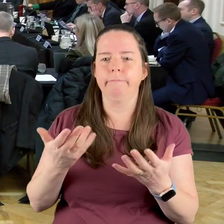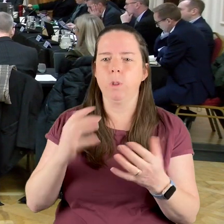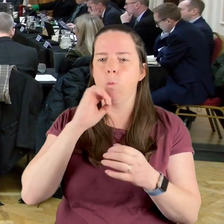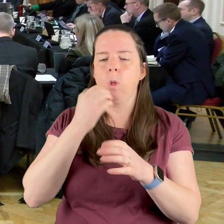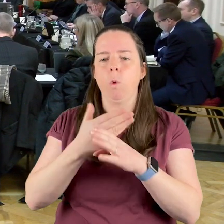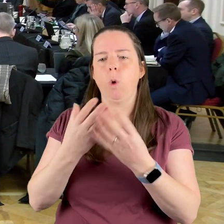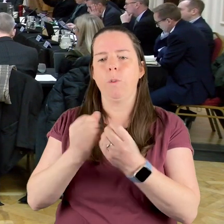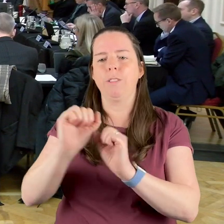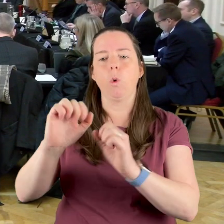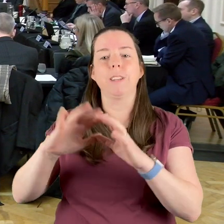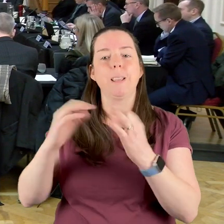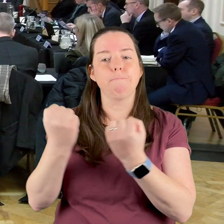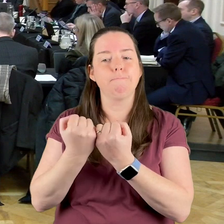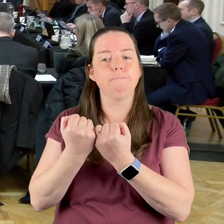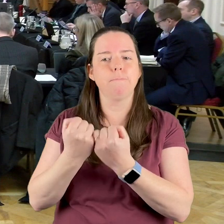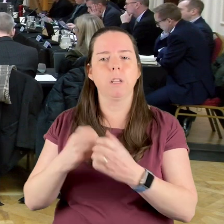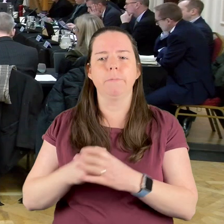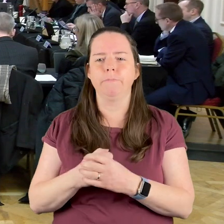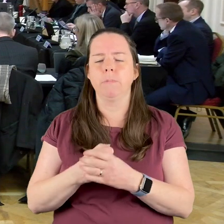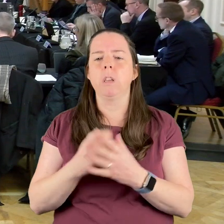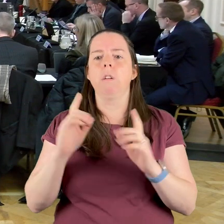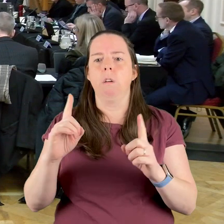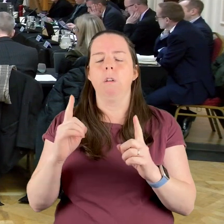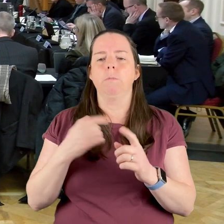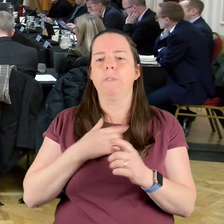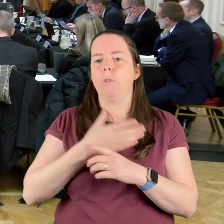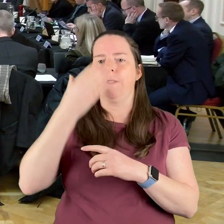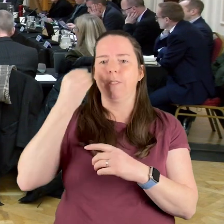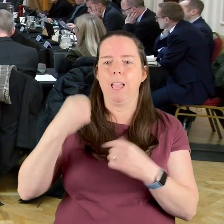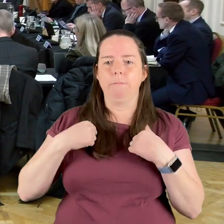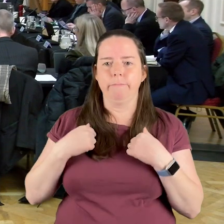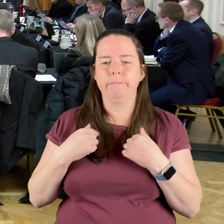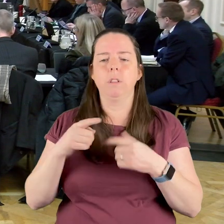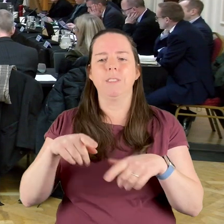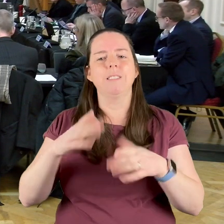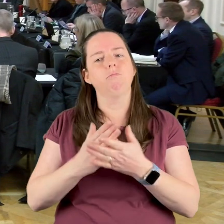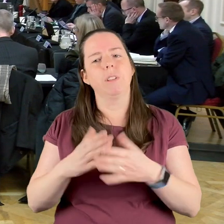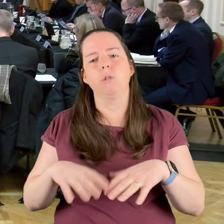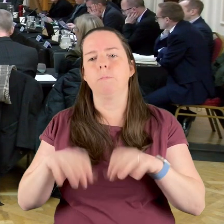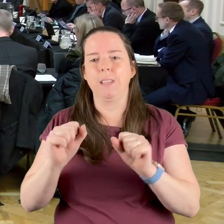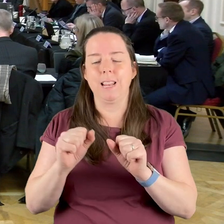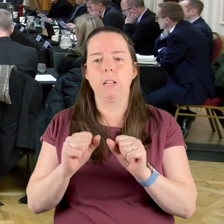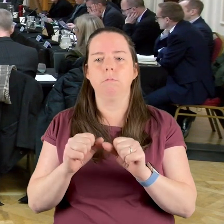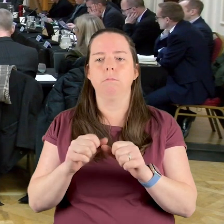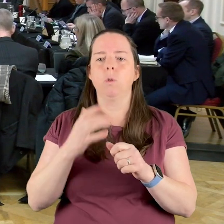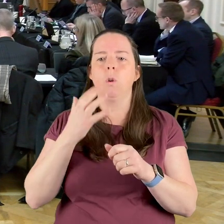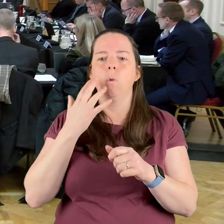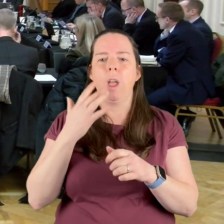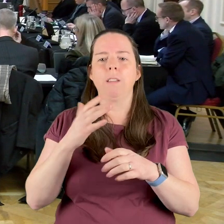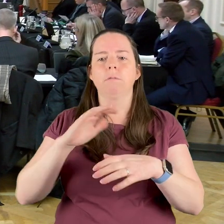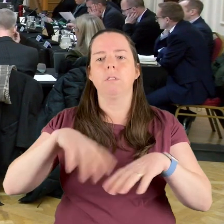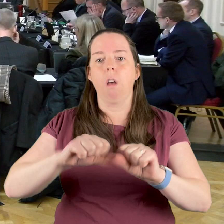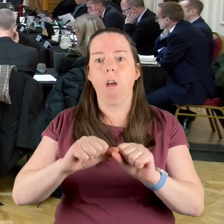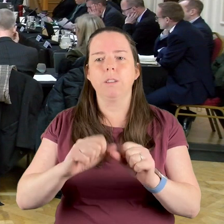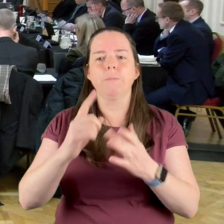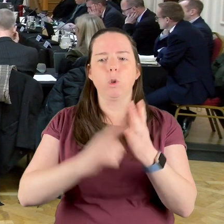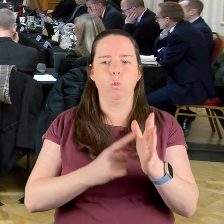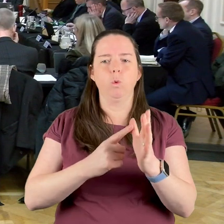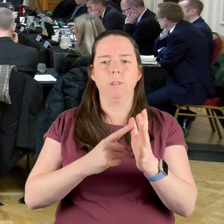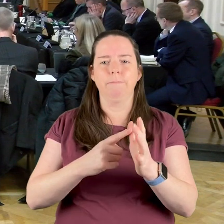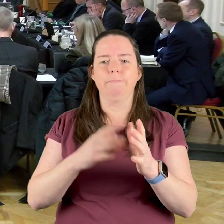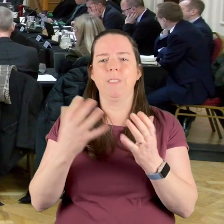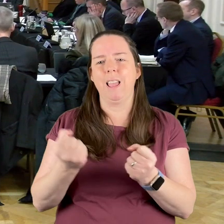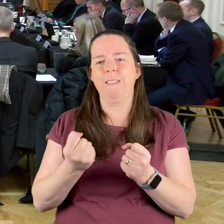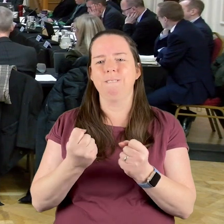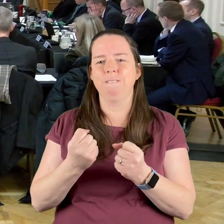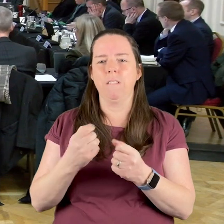of how we look at engagement, and we will be working with your team as well, in terms of that. Don't forget, this is just the beginning.